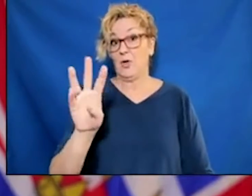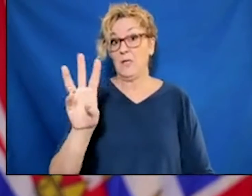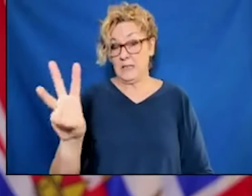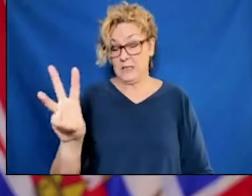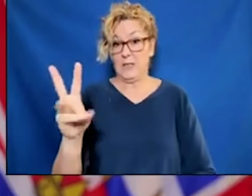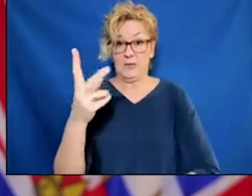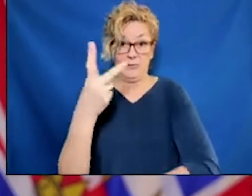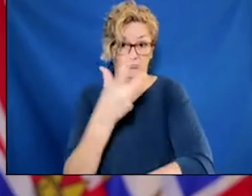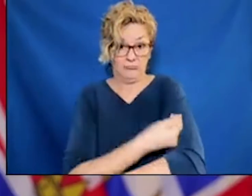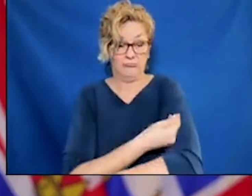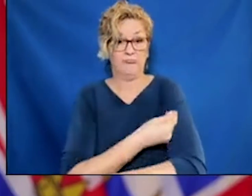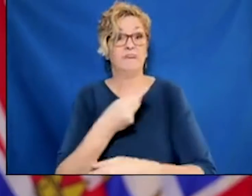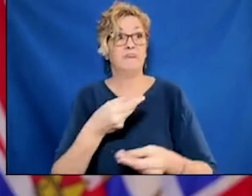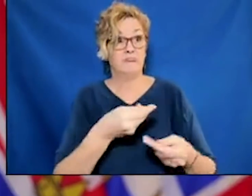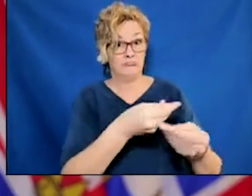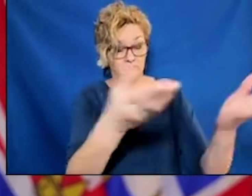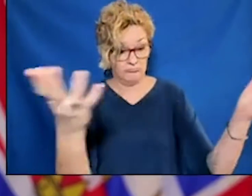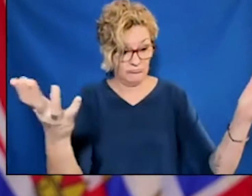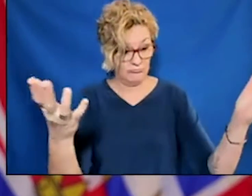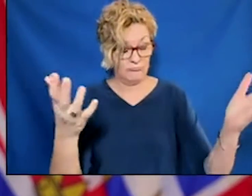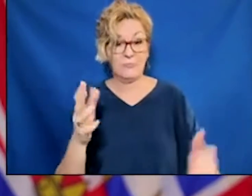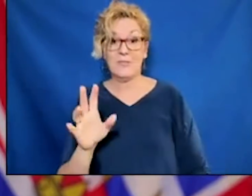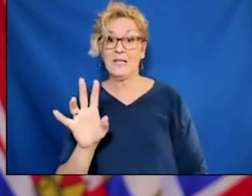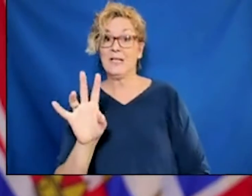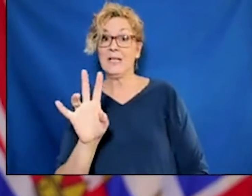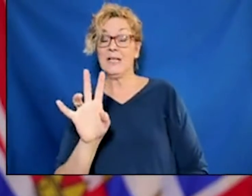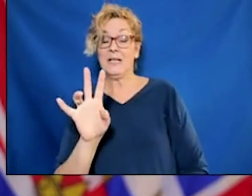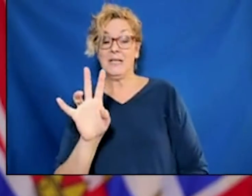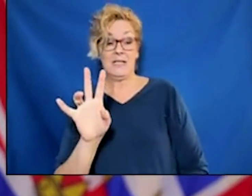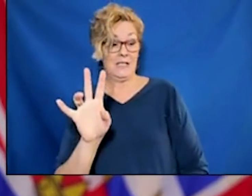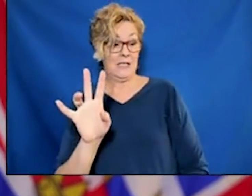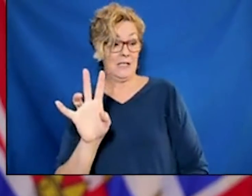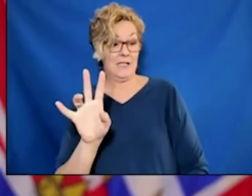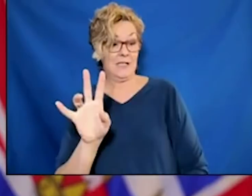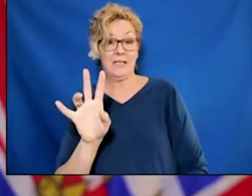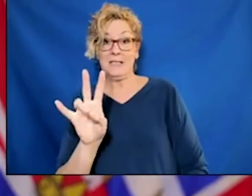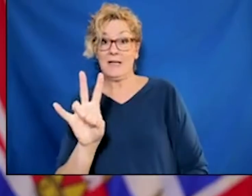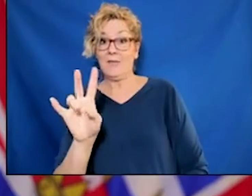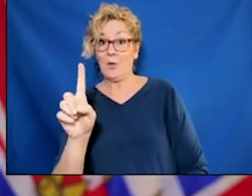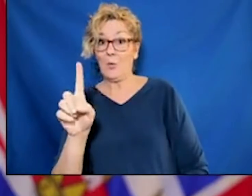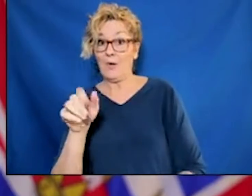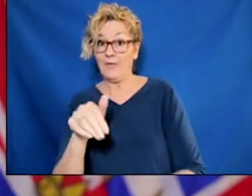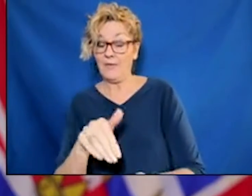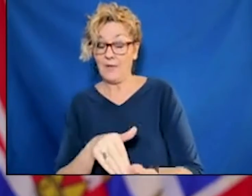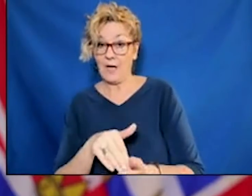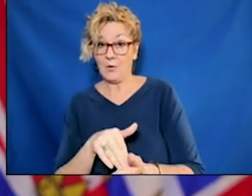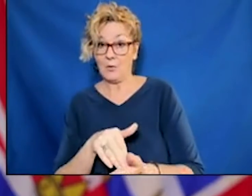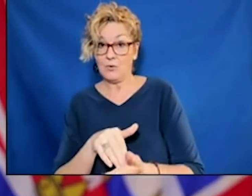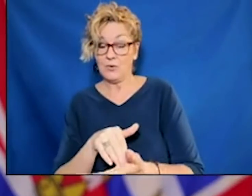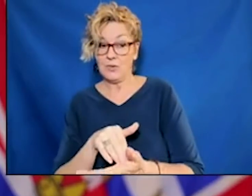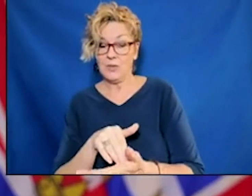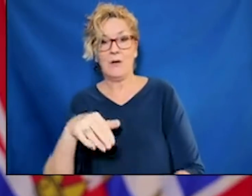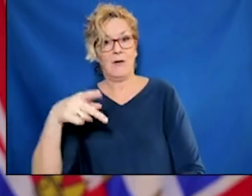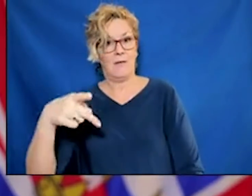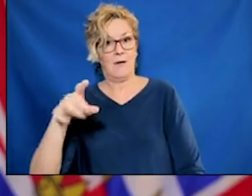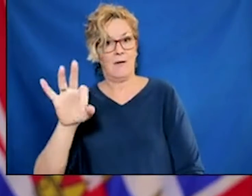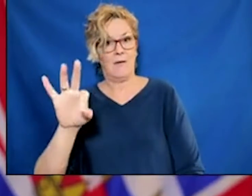87,346 doses that we have given, 71,301 have been of the Pfizer vaccine out of the